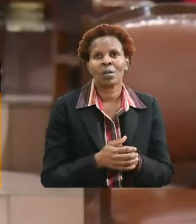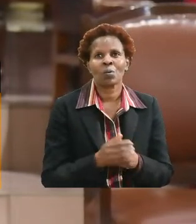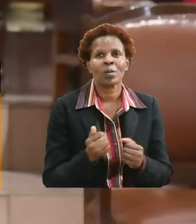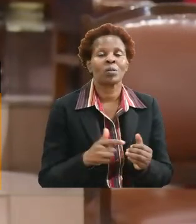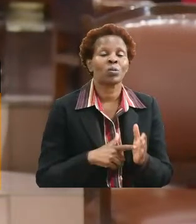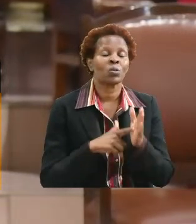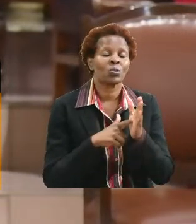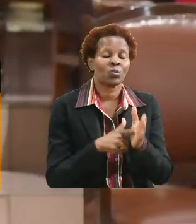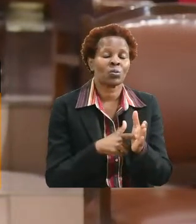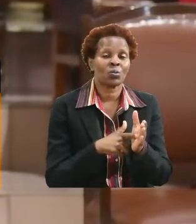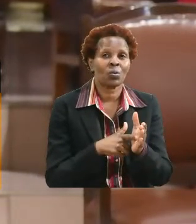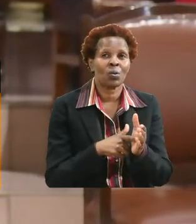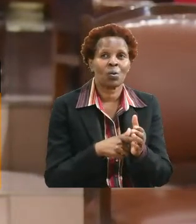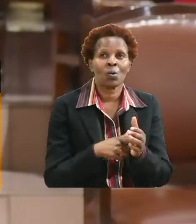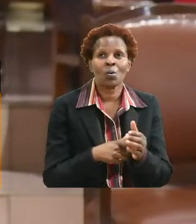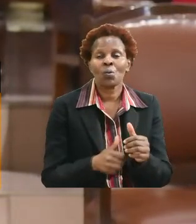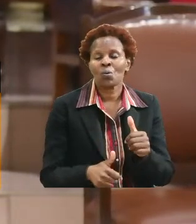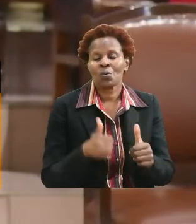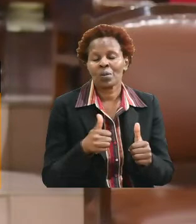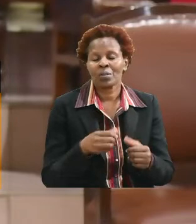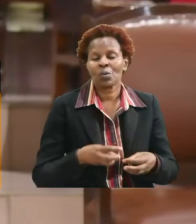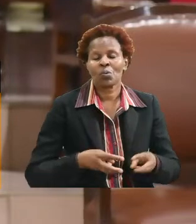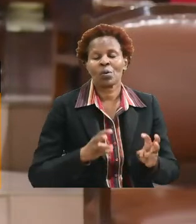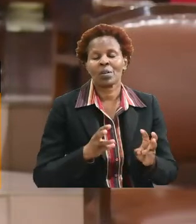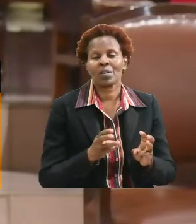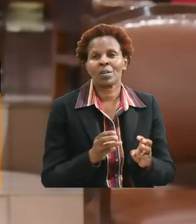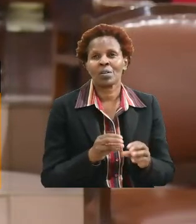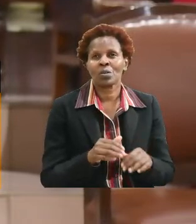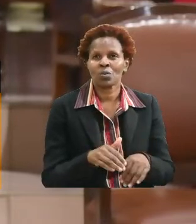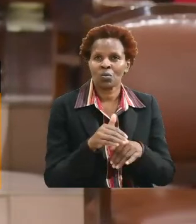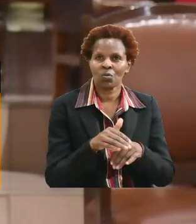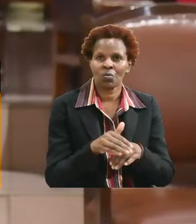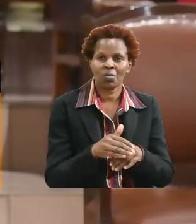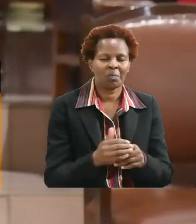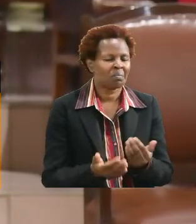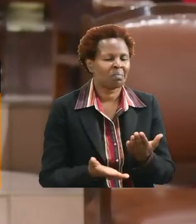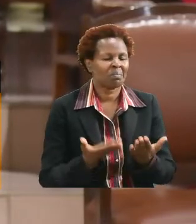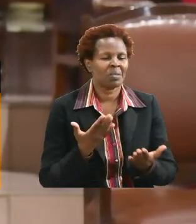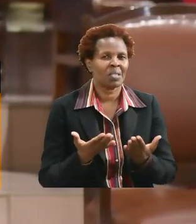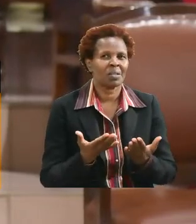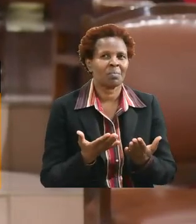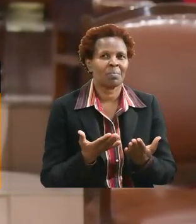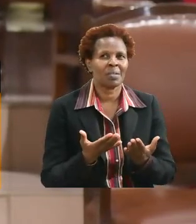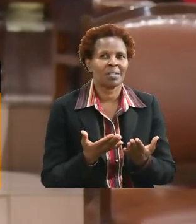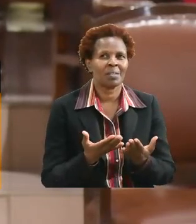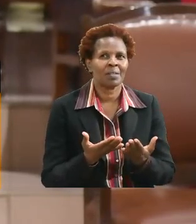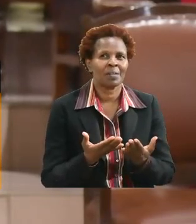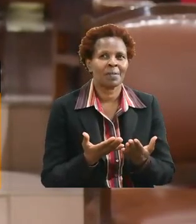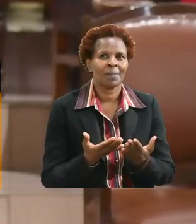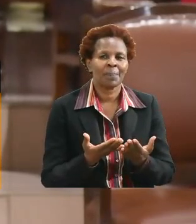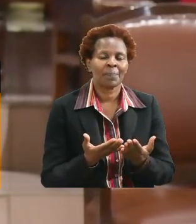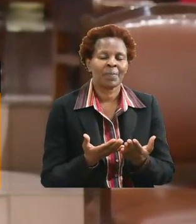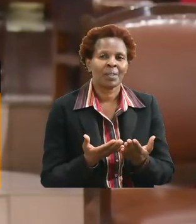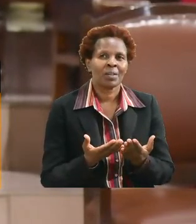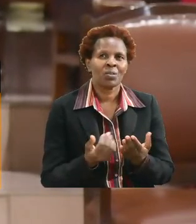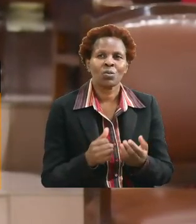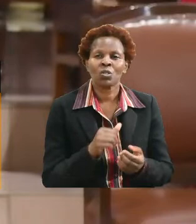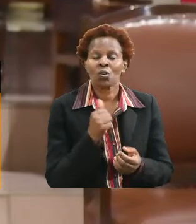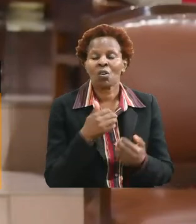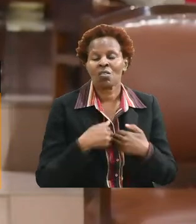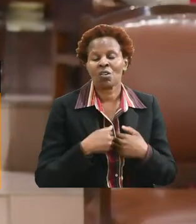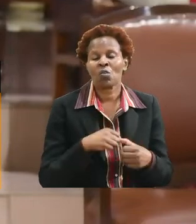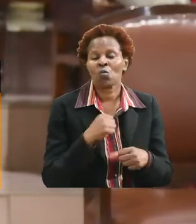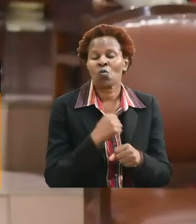them which way to follow? Could it be maybe the loss of even a job